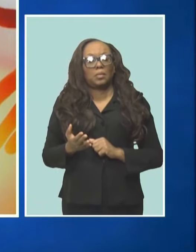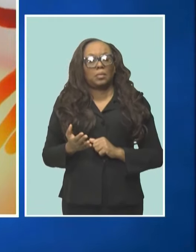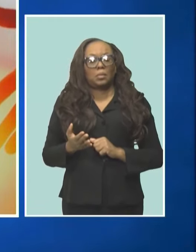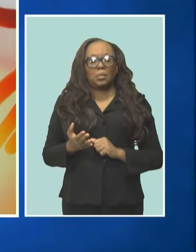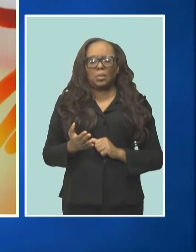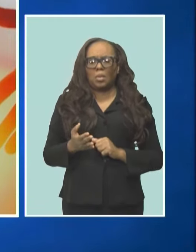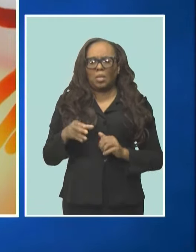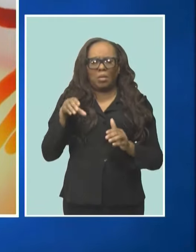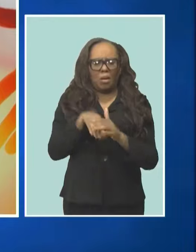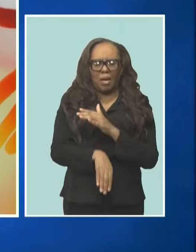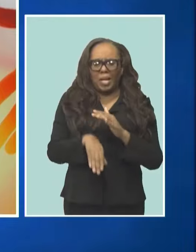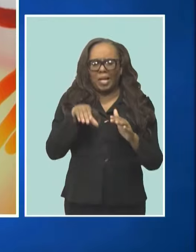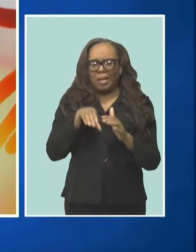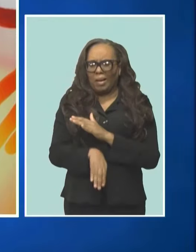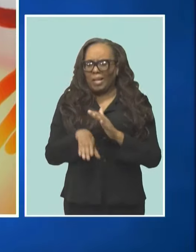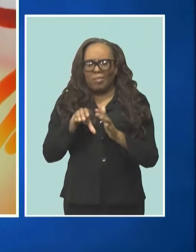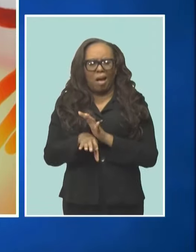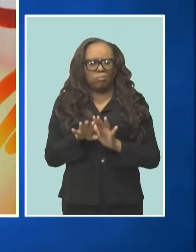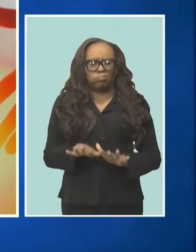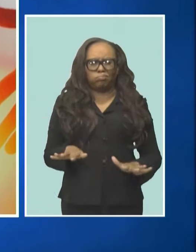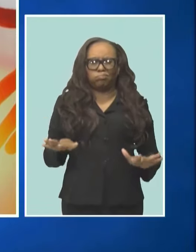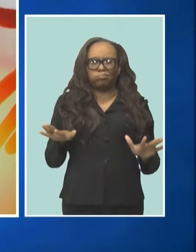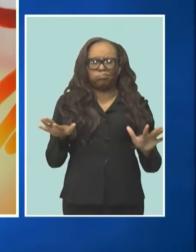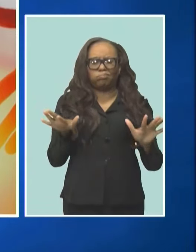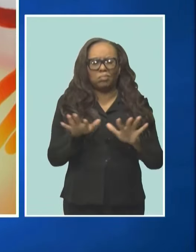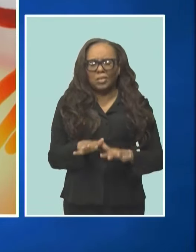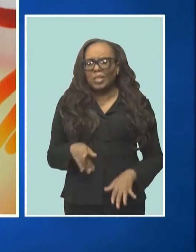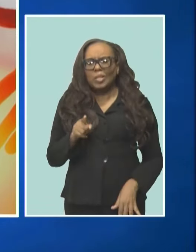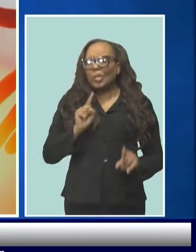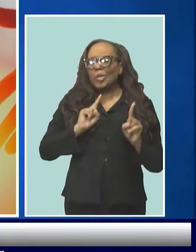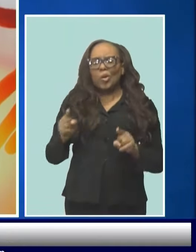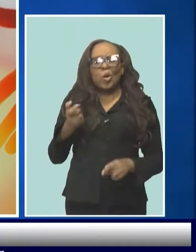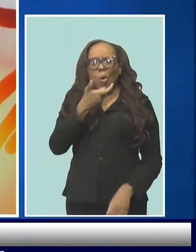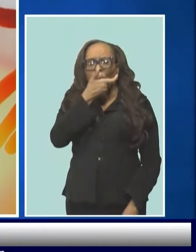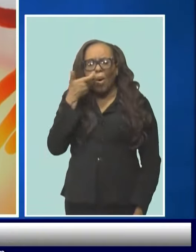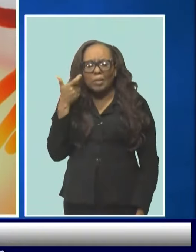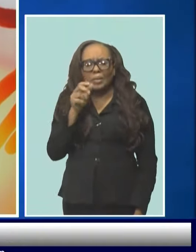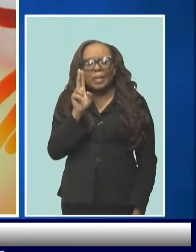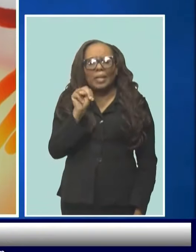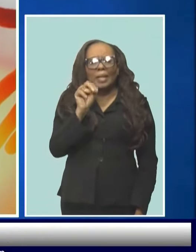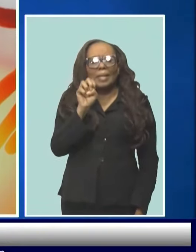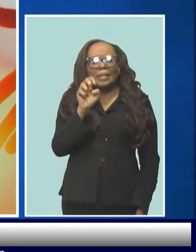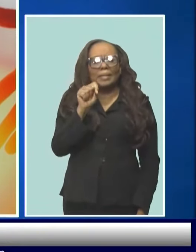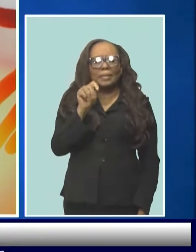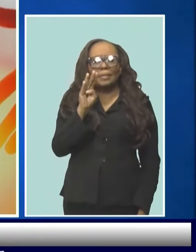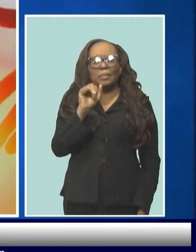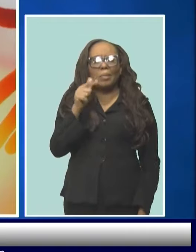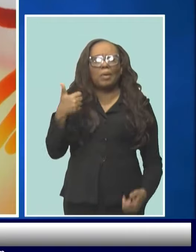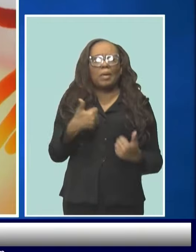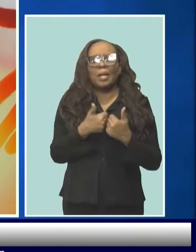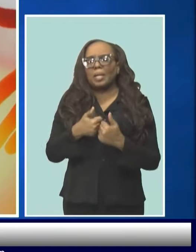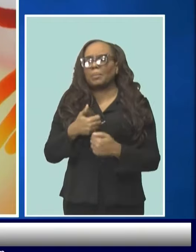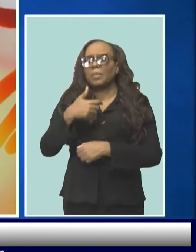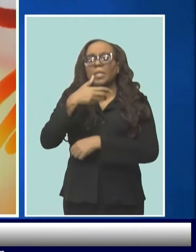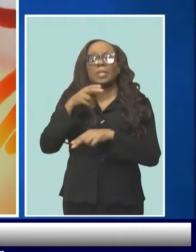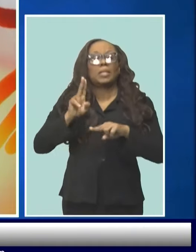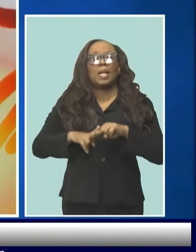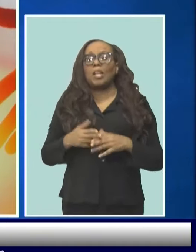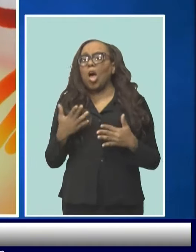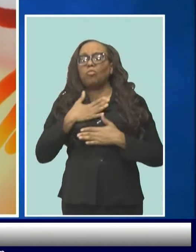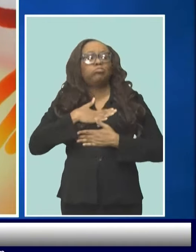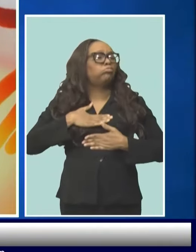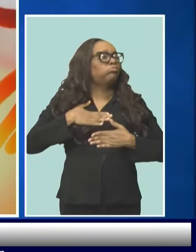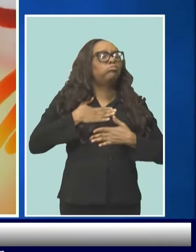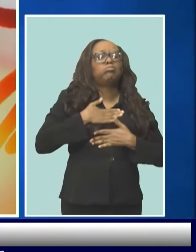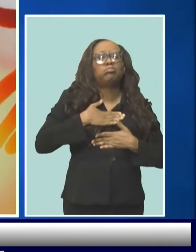emerging crime, all of us are at risk. You know, if you go to watch a netball game, I go to watch netball games, we all go to watch games, we're all at risk. This has to be